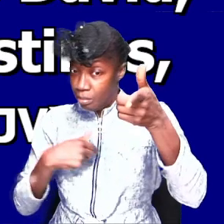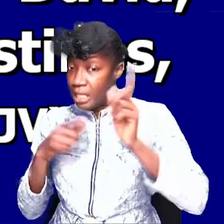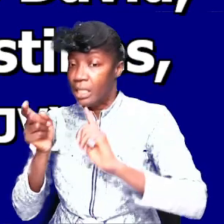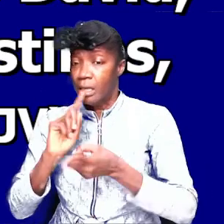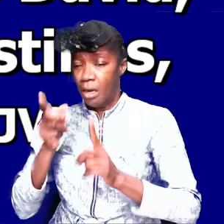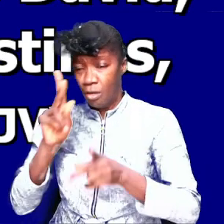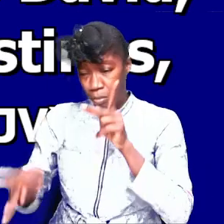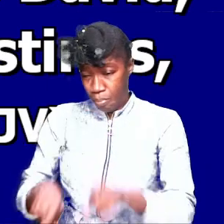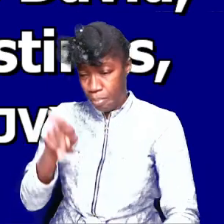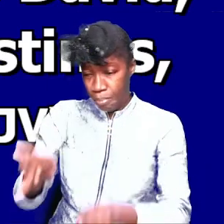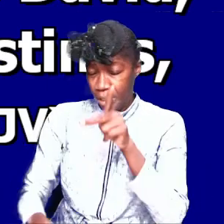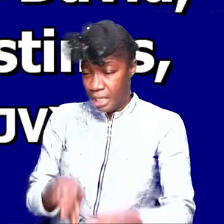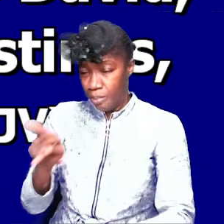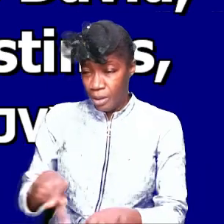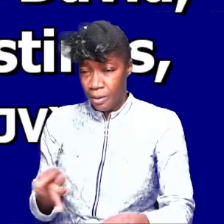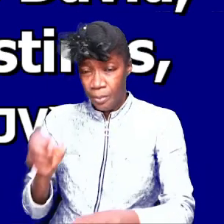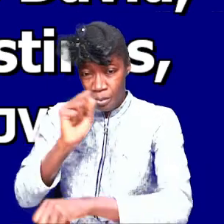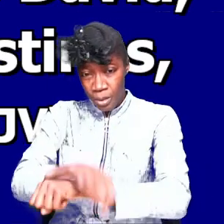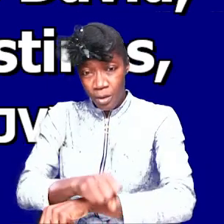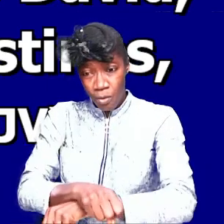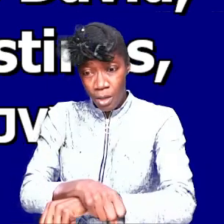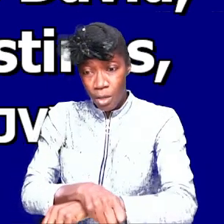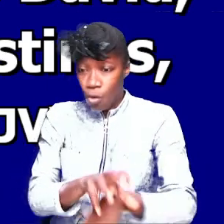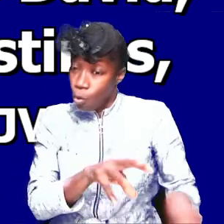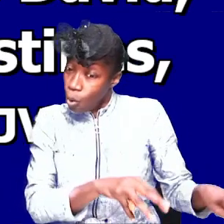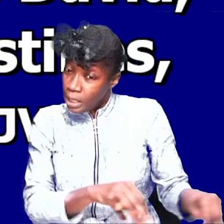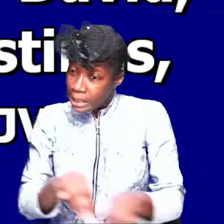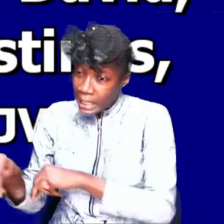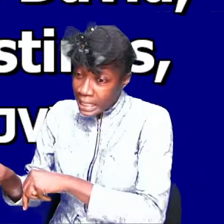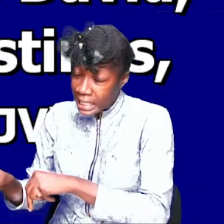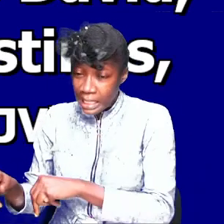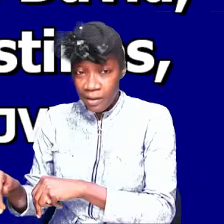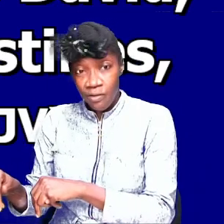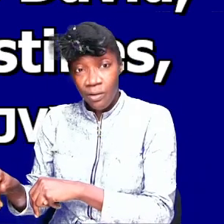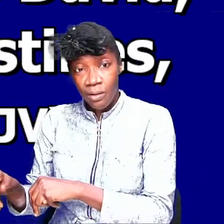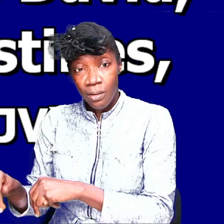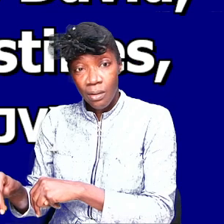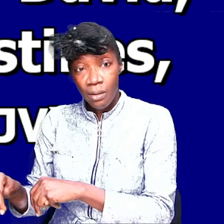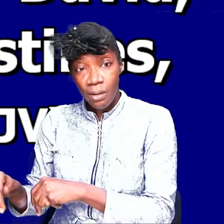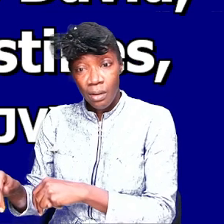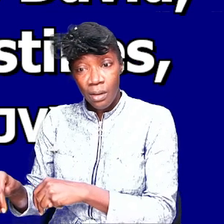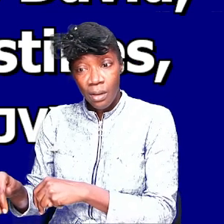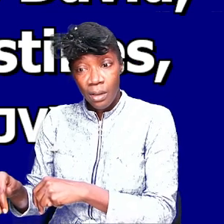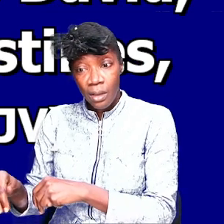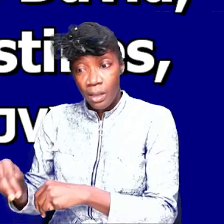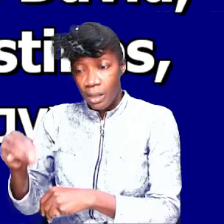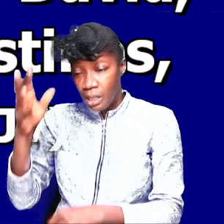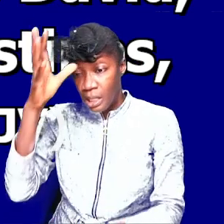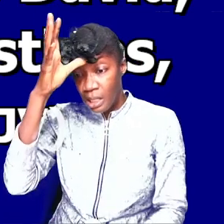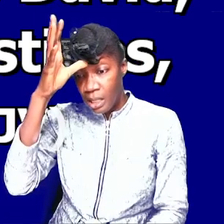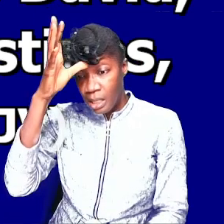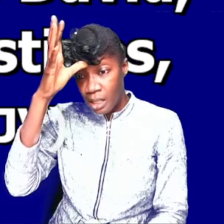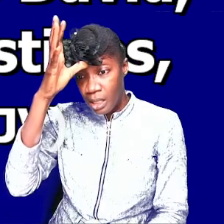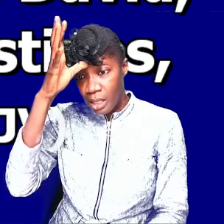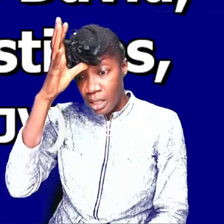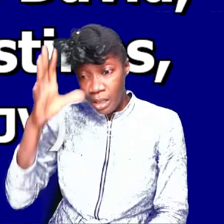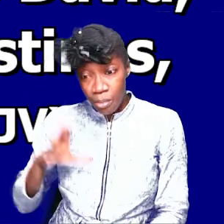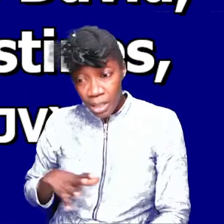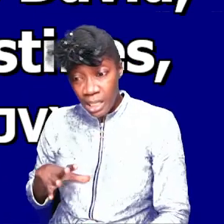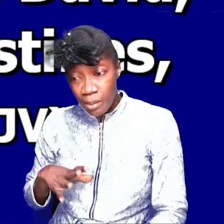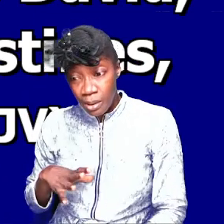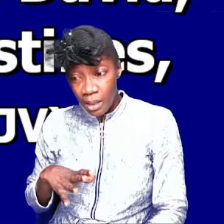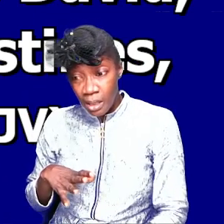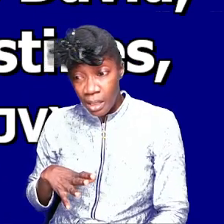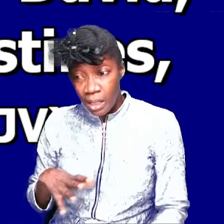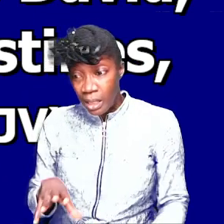workplace, were on the verge of leaving. And these guys are, when you work out the equivalent, it's like $1 million a month they go